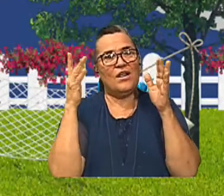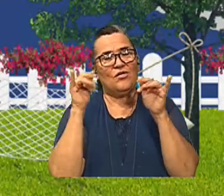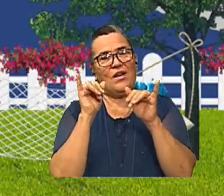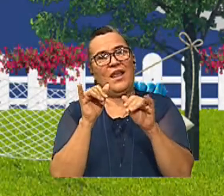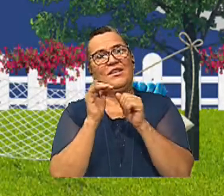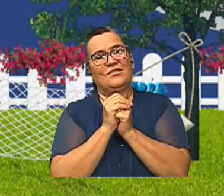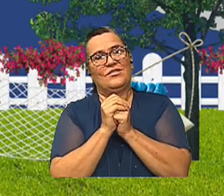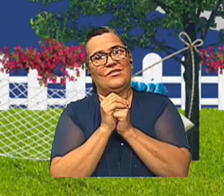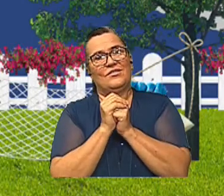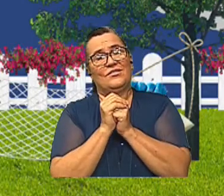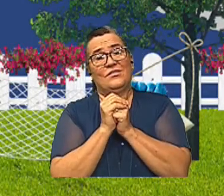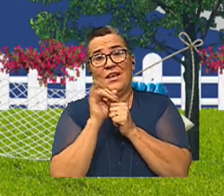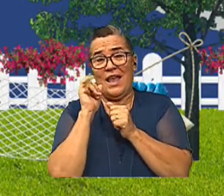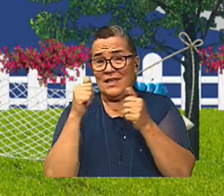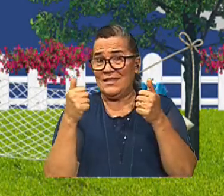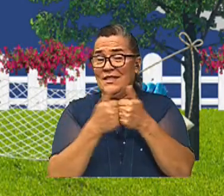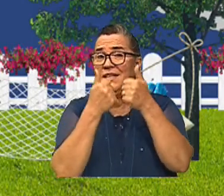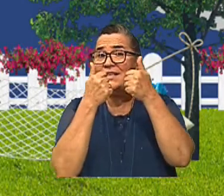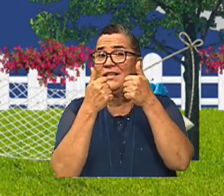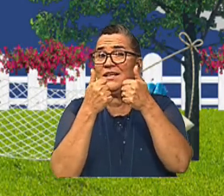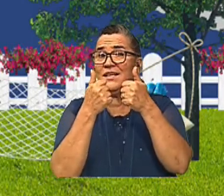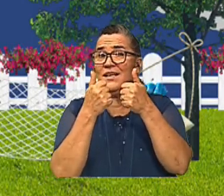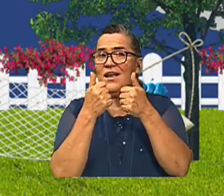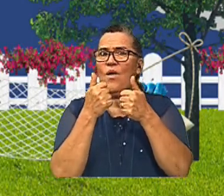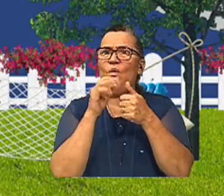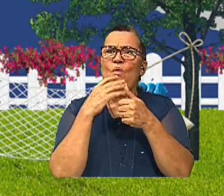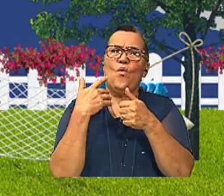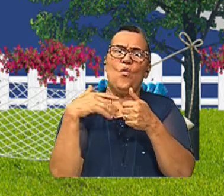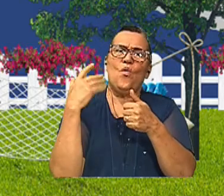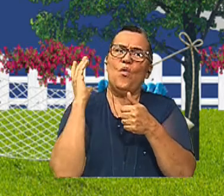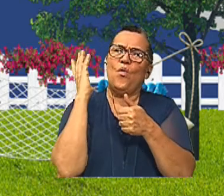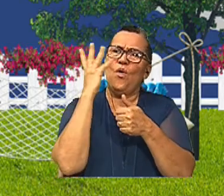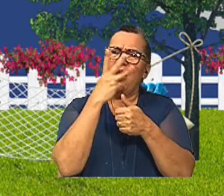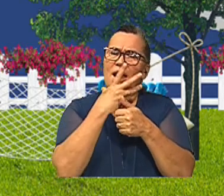congratulations. This challenge was really